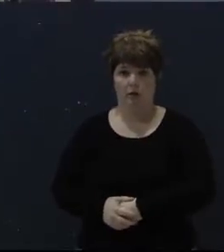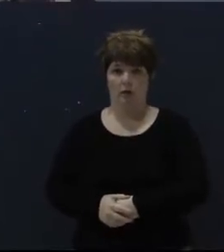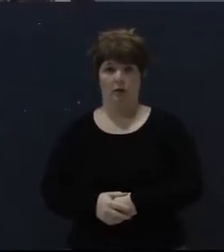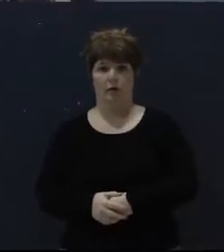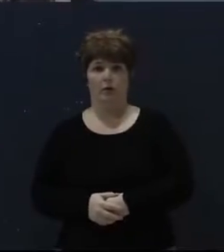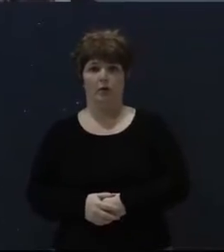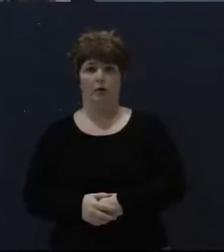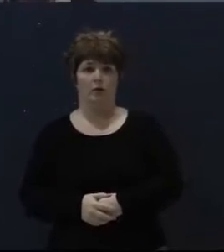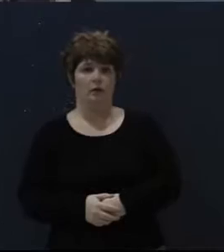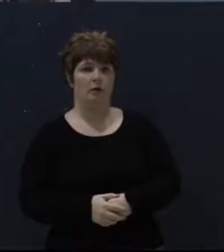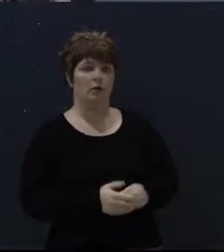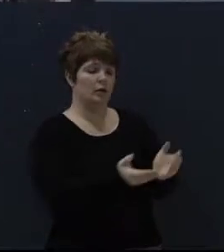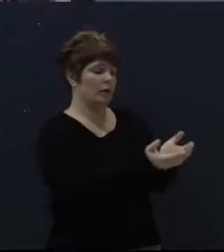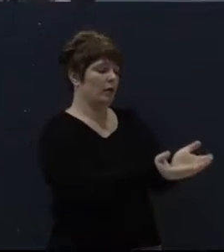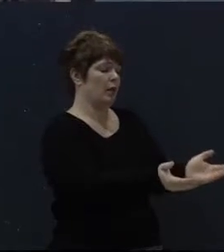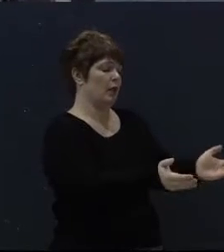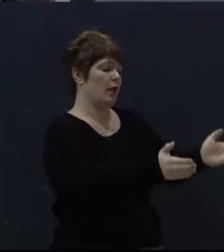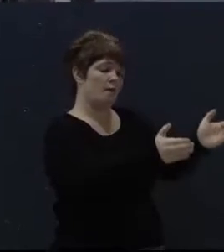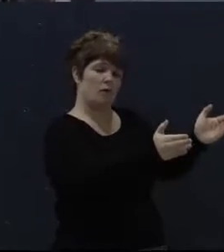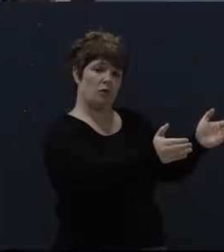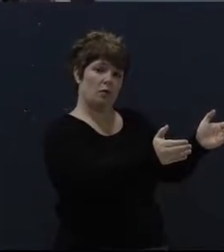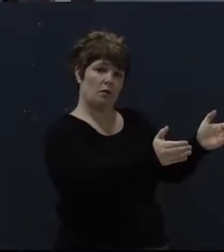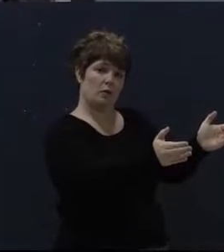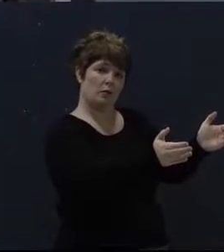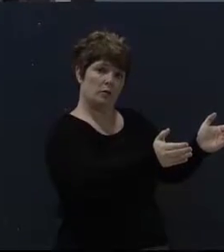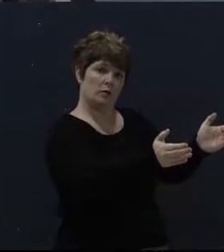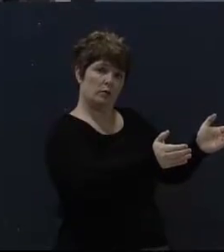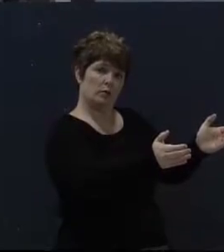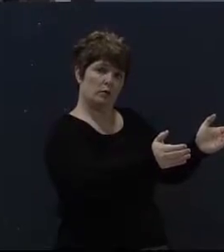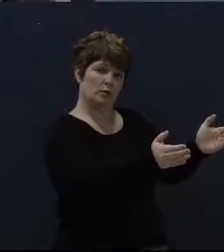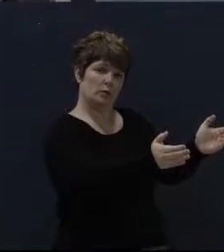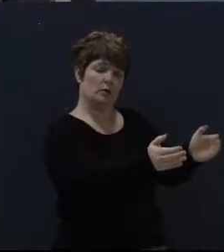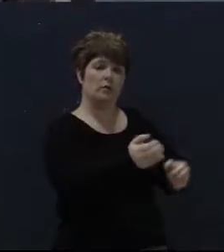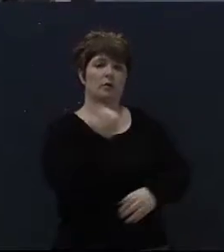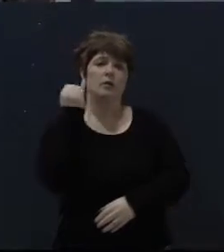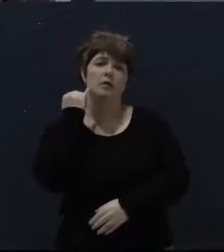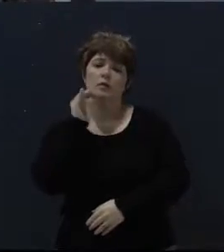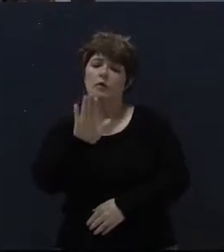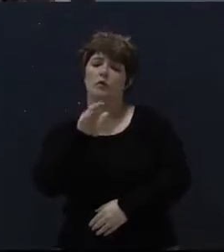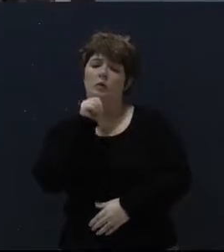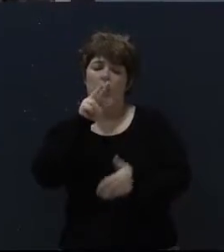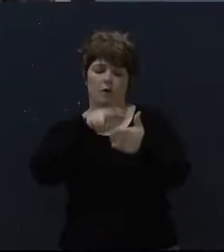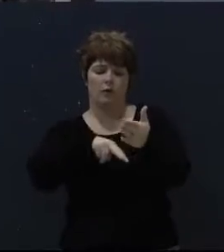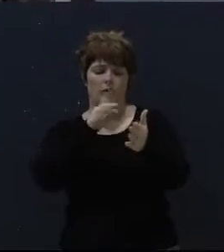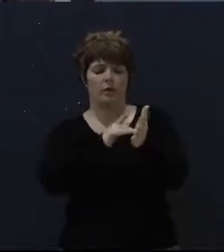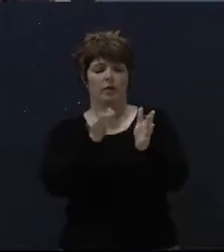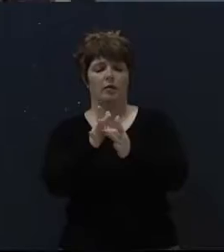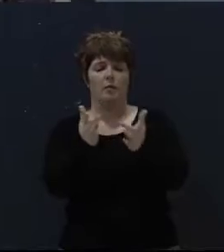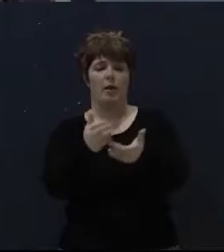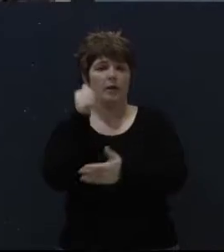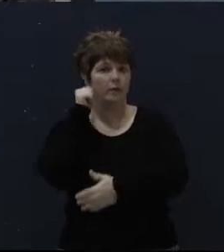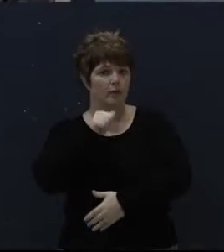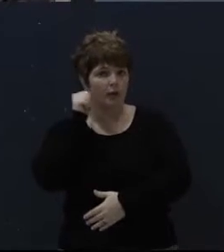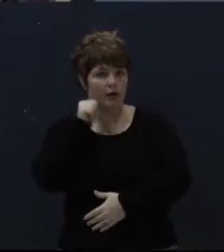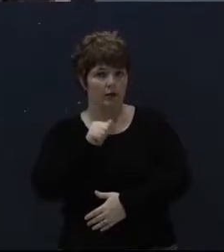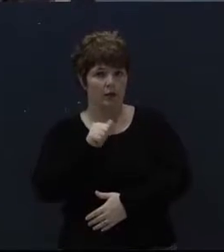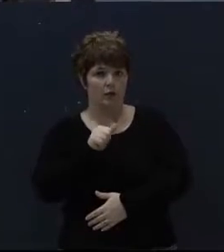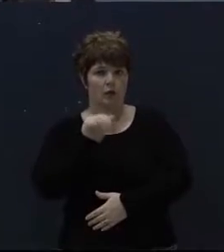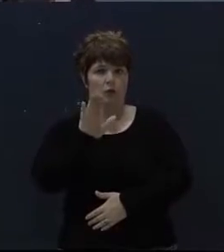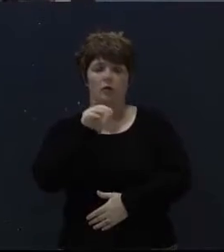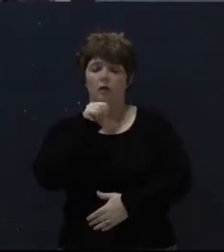That labor. By the way, if you ain't reading your Bible every day, you ain't gonna get very